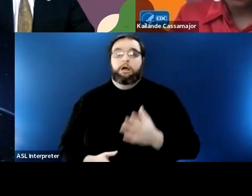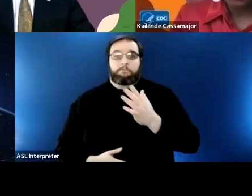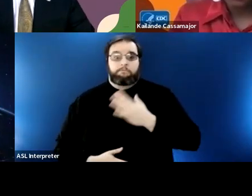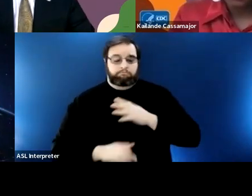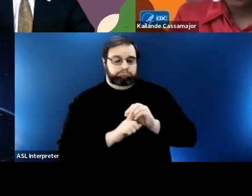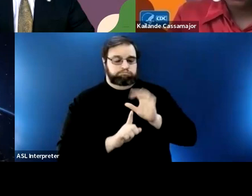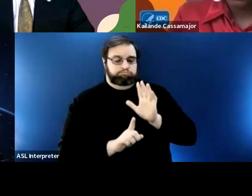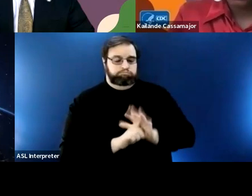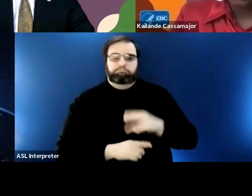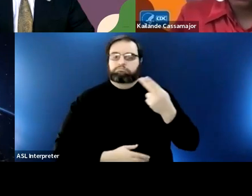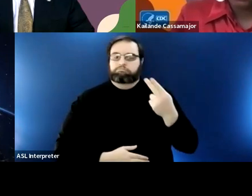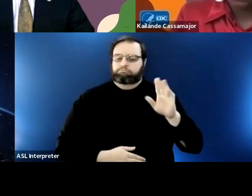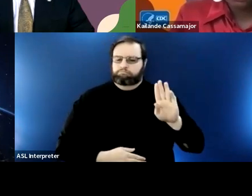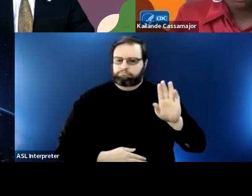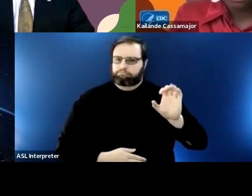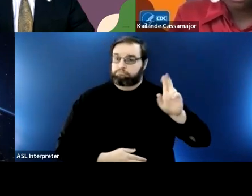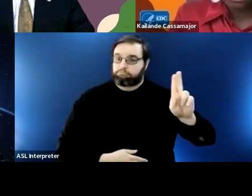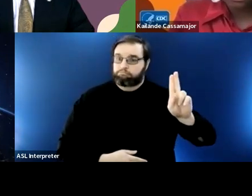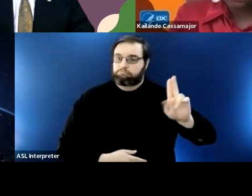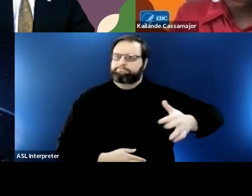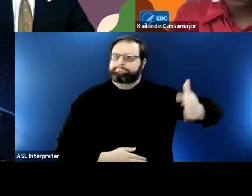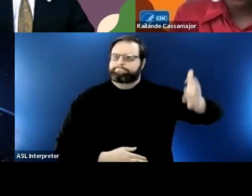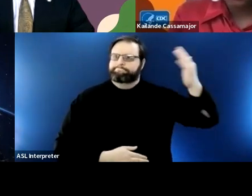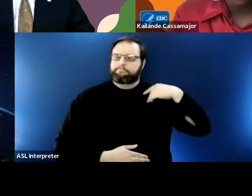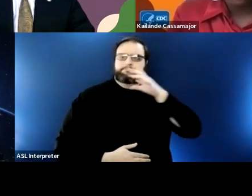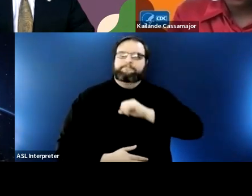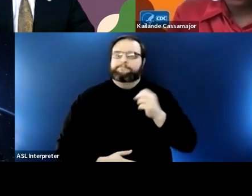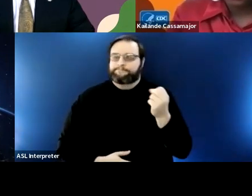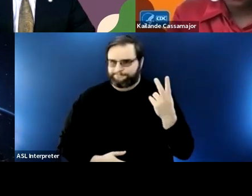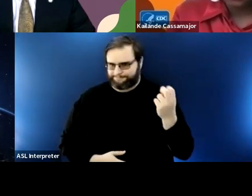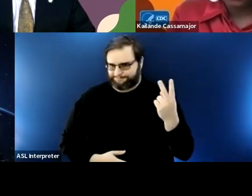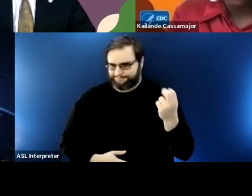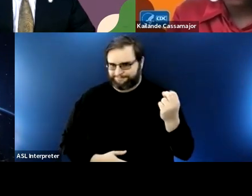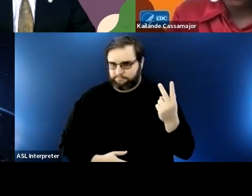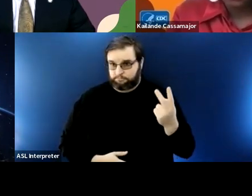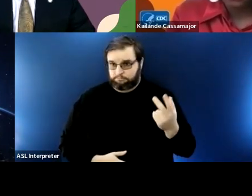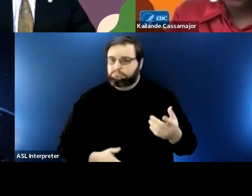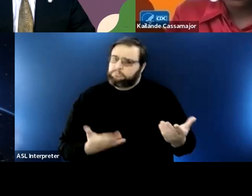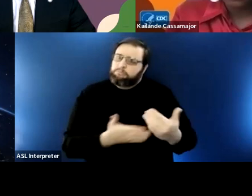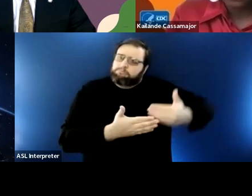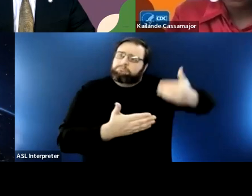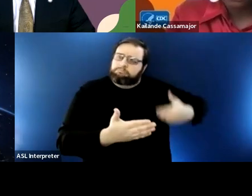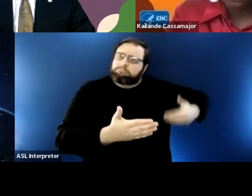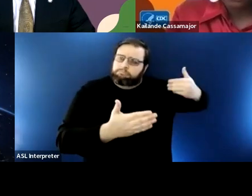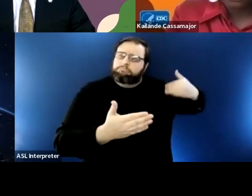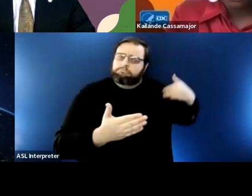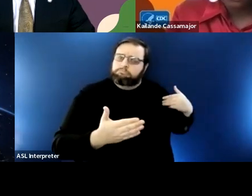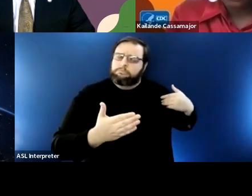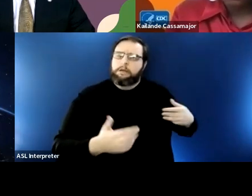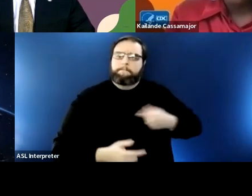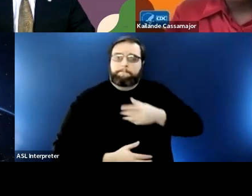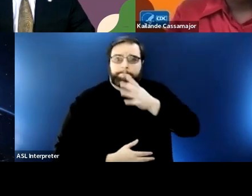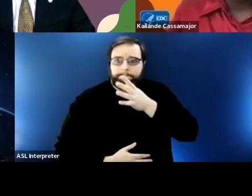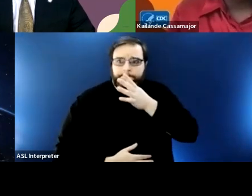to HBCUs began when I was 12 years old. Mm-hmm. And before that, when I learned at an early age that my mother